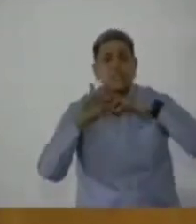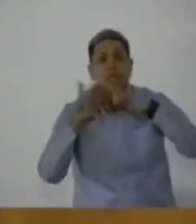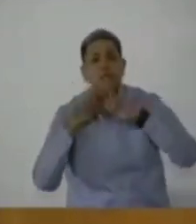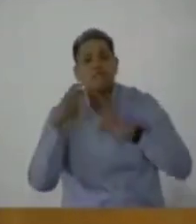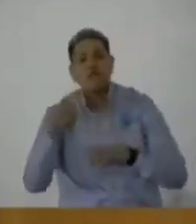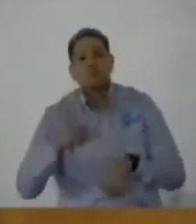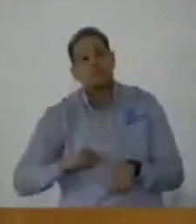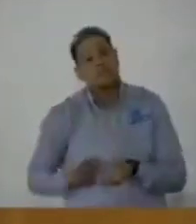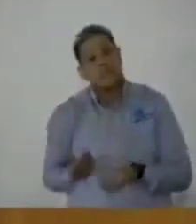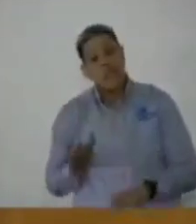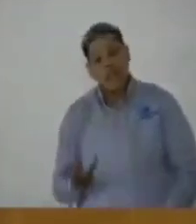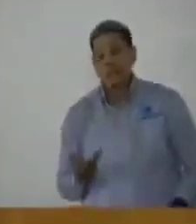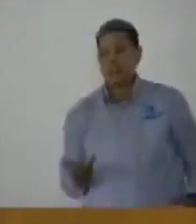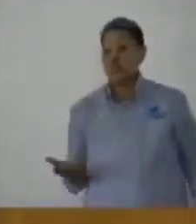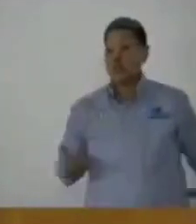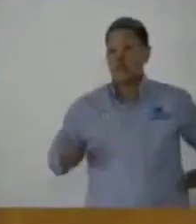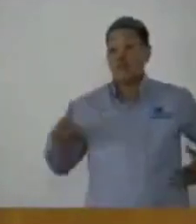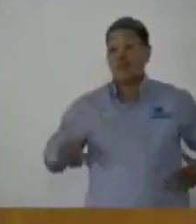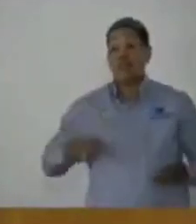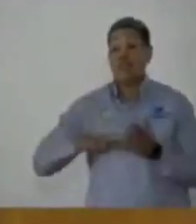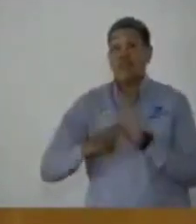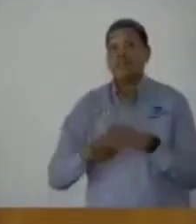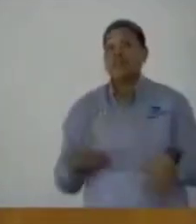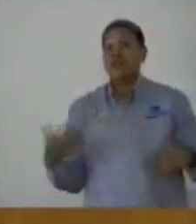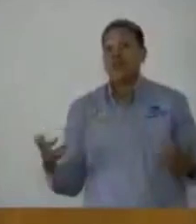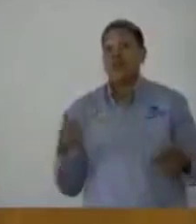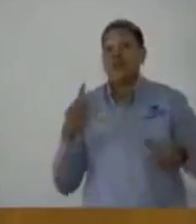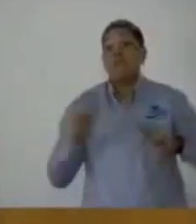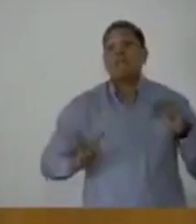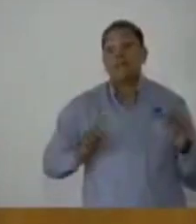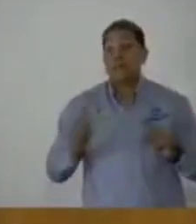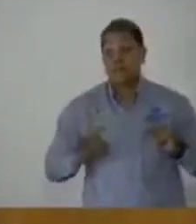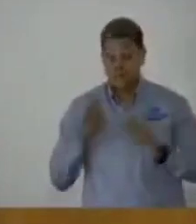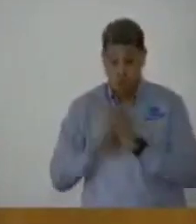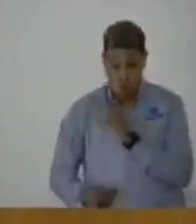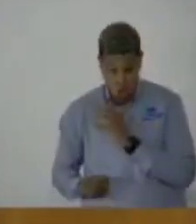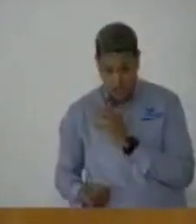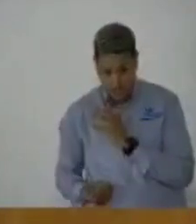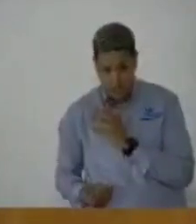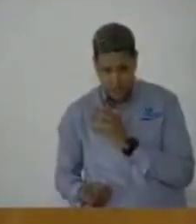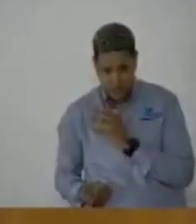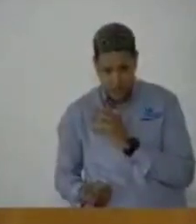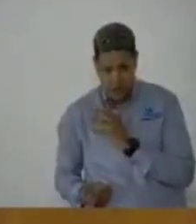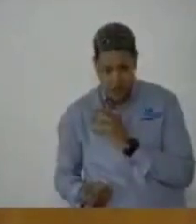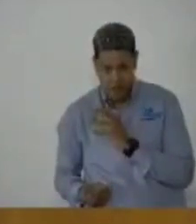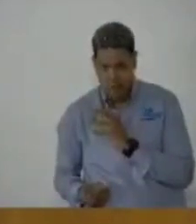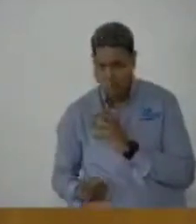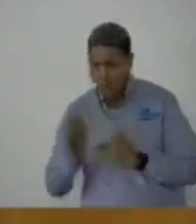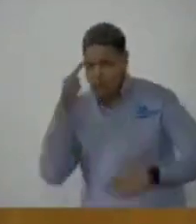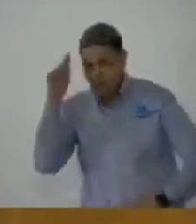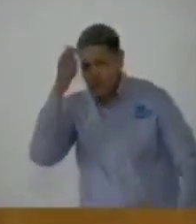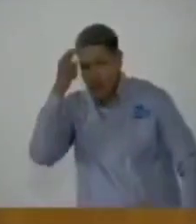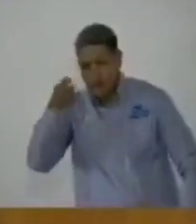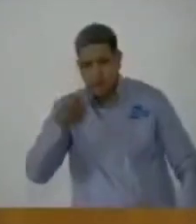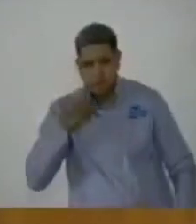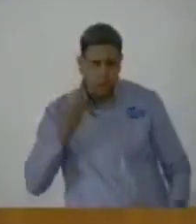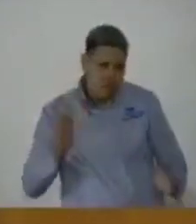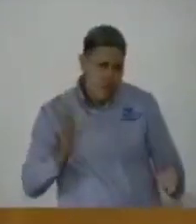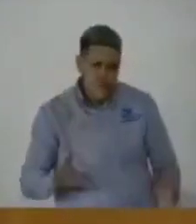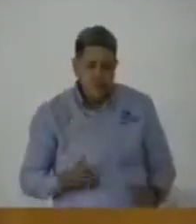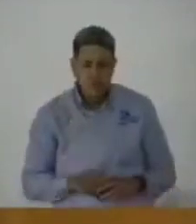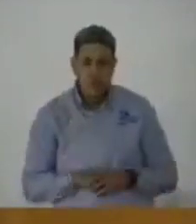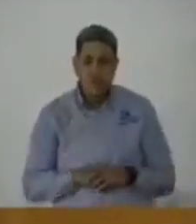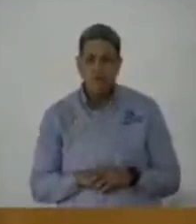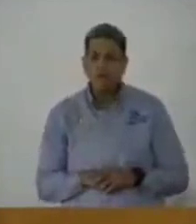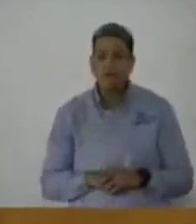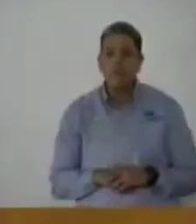the start that what this is the people's cost for the government services.